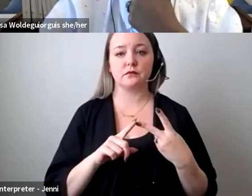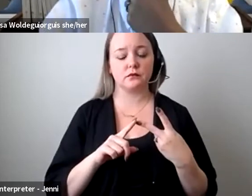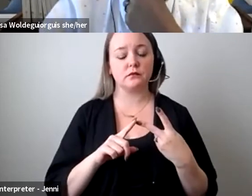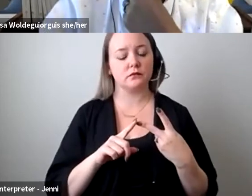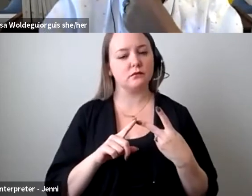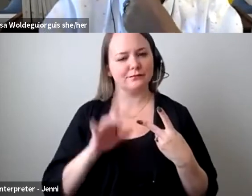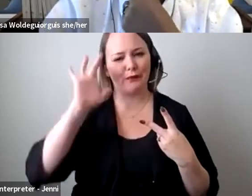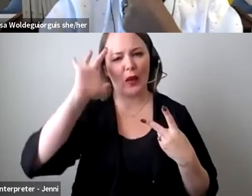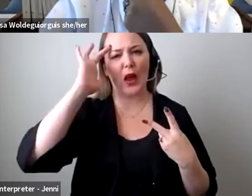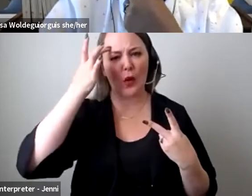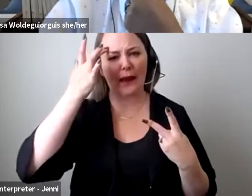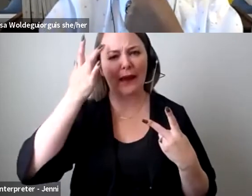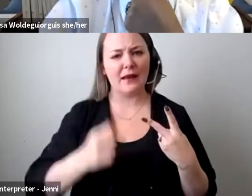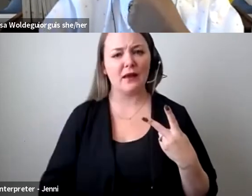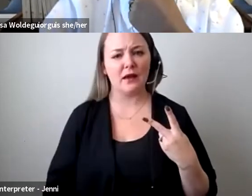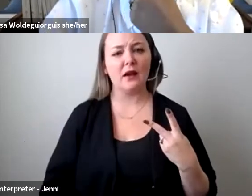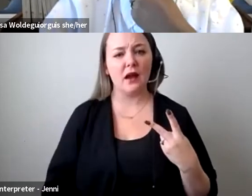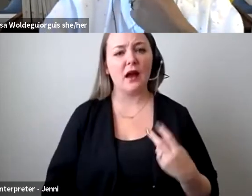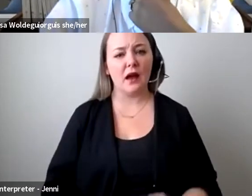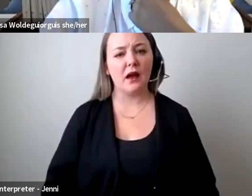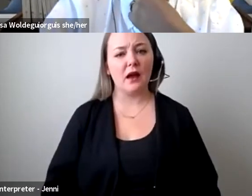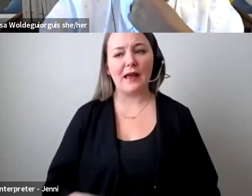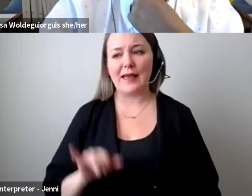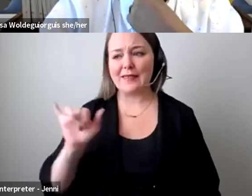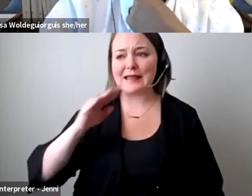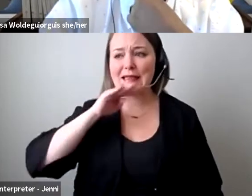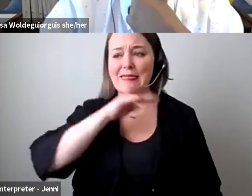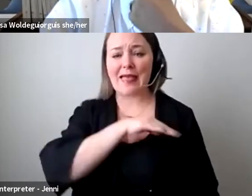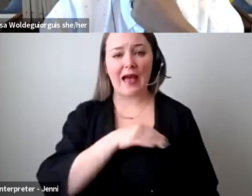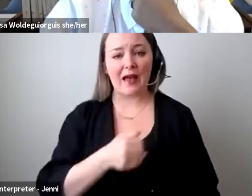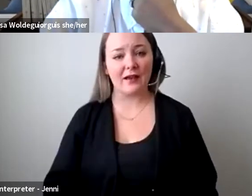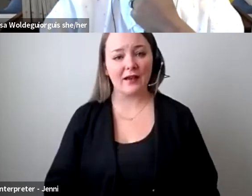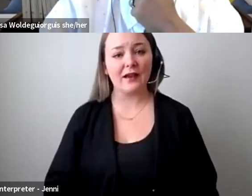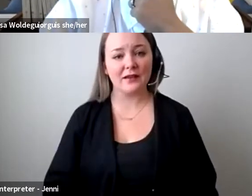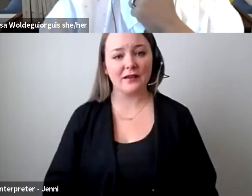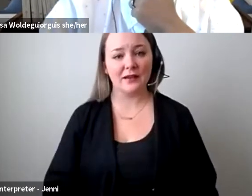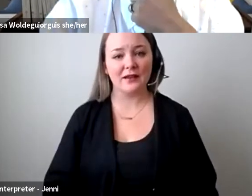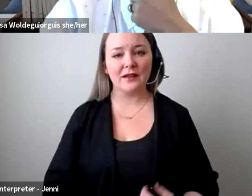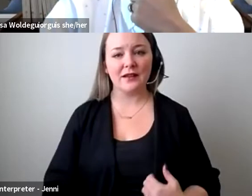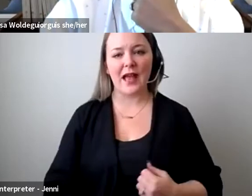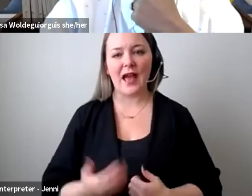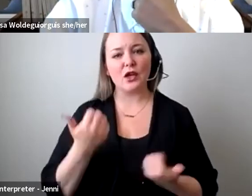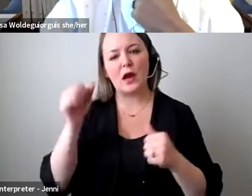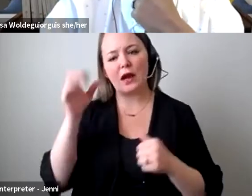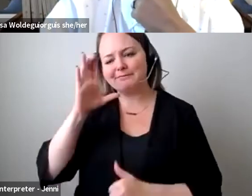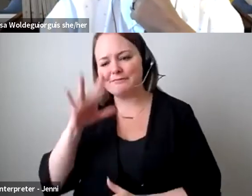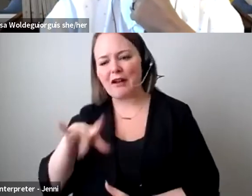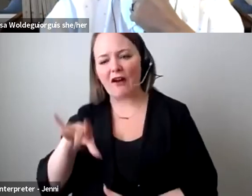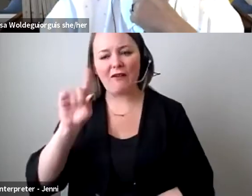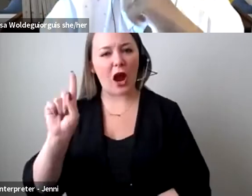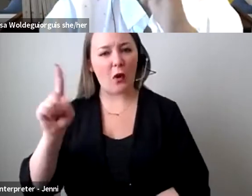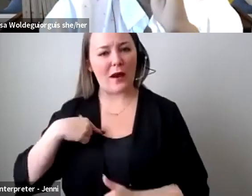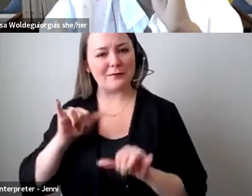very annoyed because it was a lie, just to find out where we were.